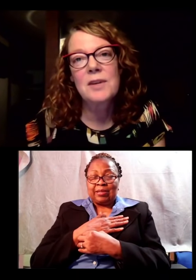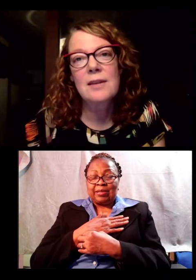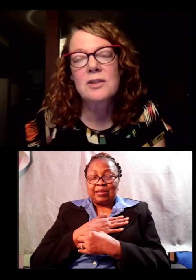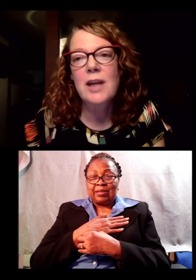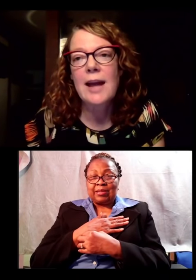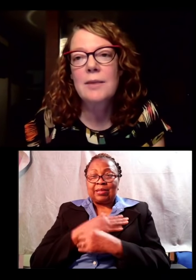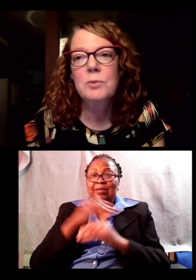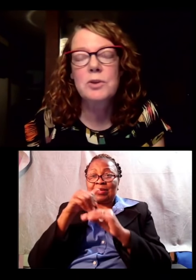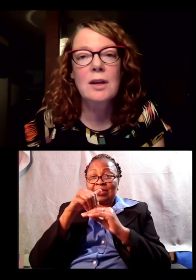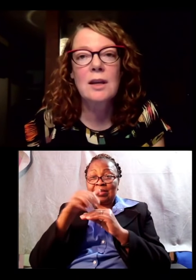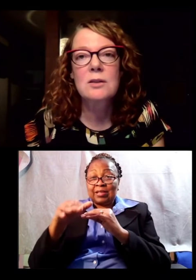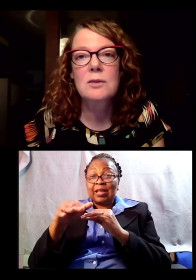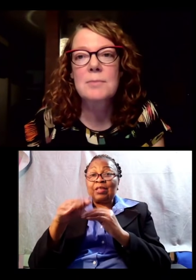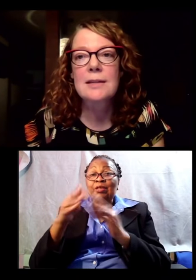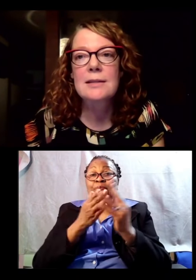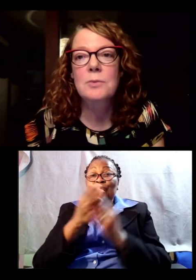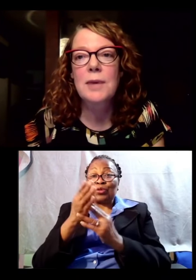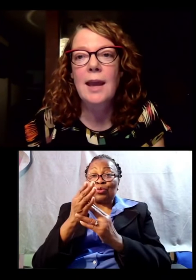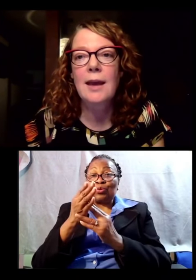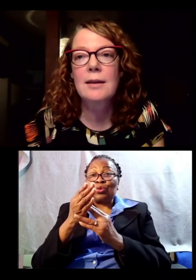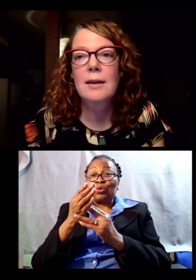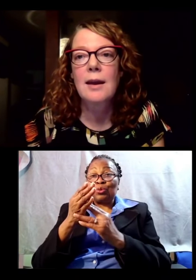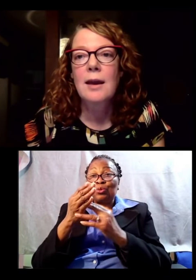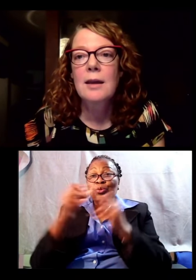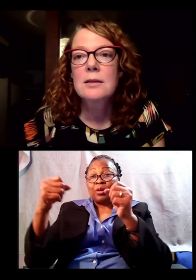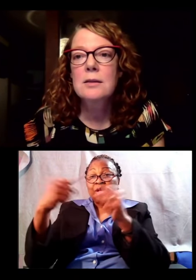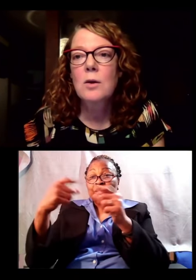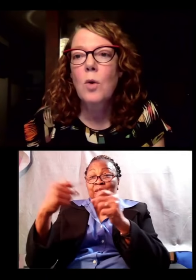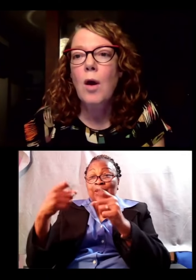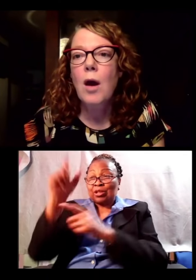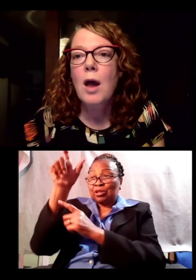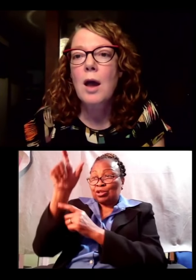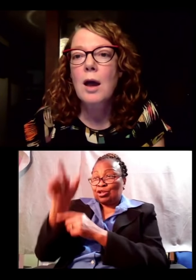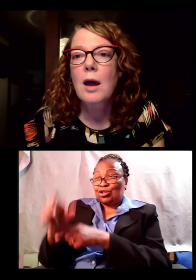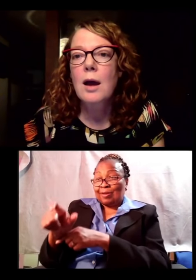send them via the chat and we'll try to get to as many as we can. So